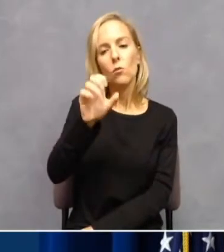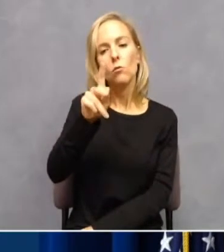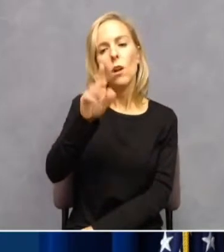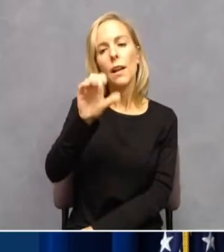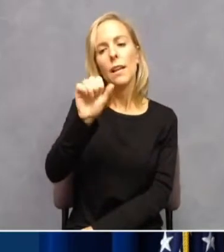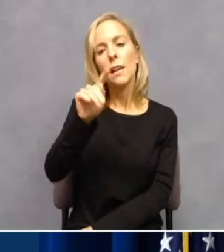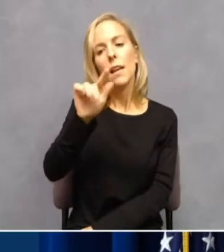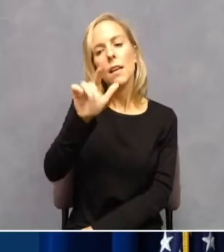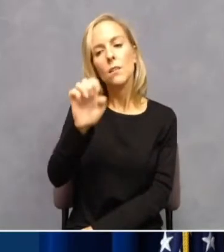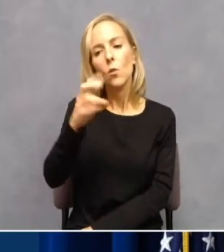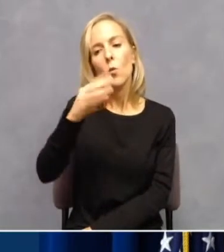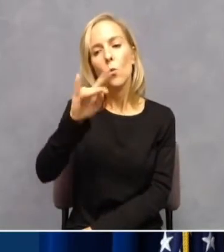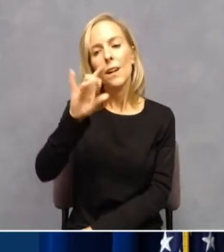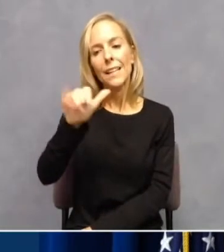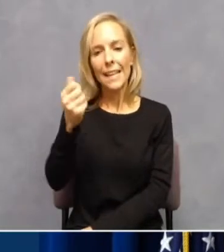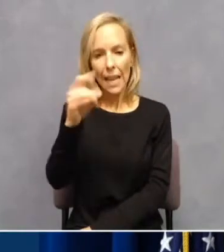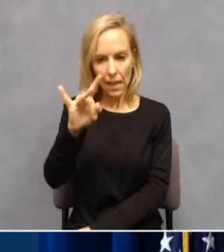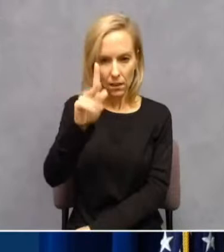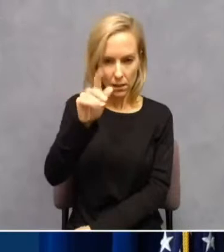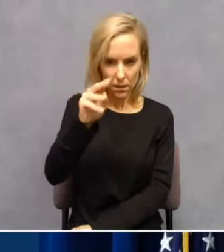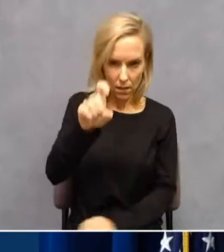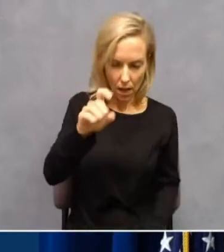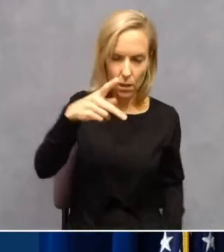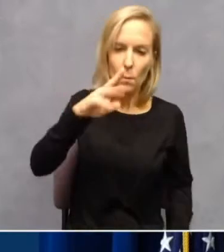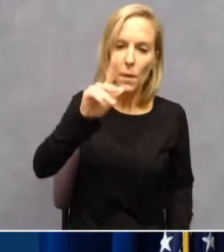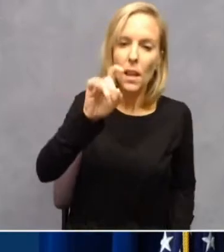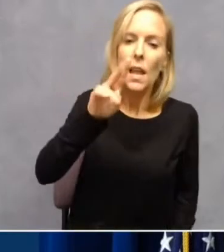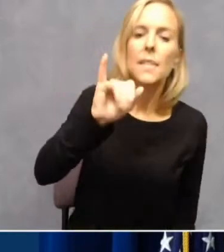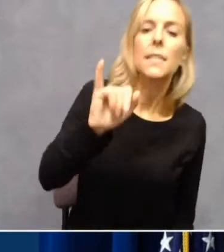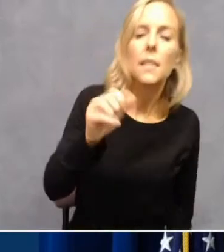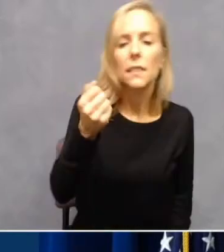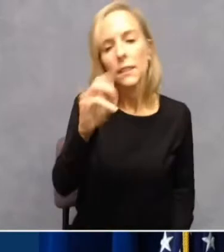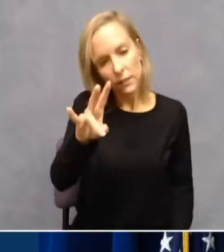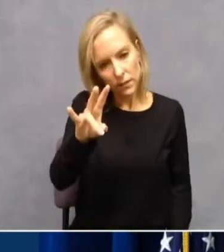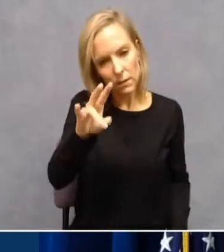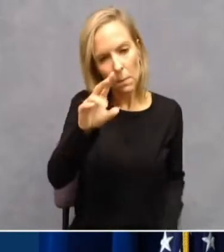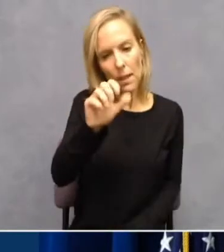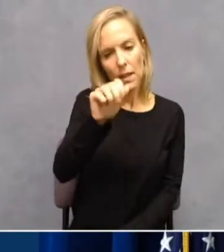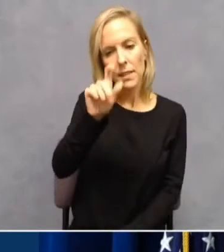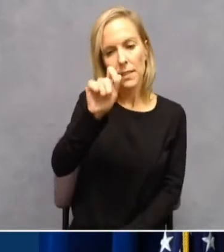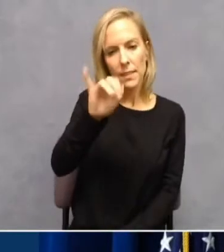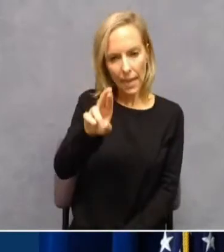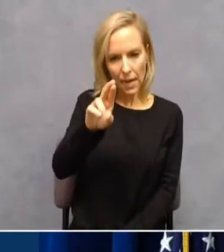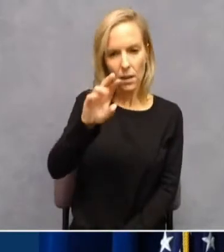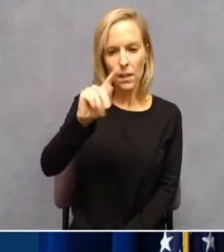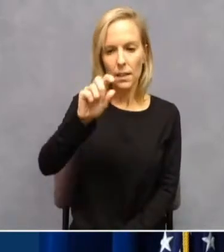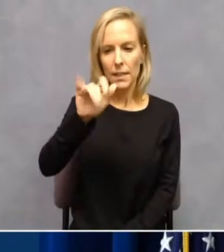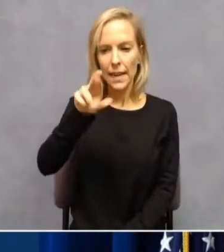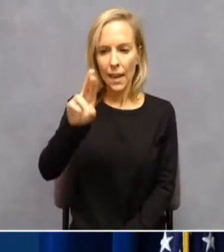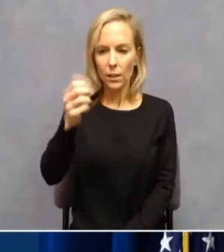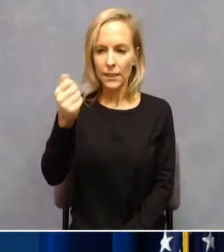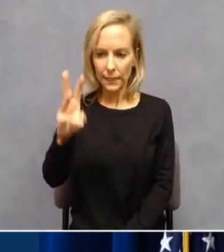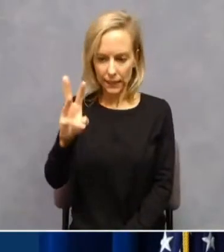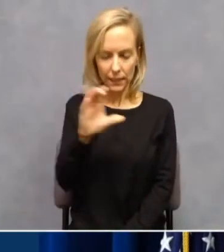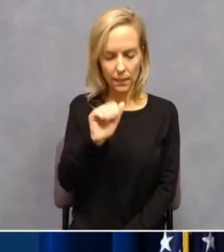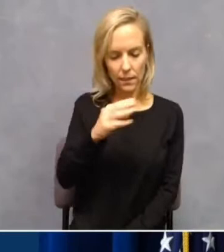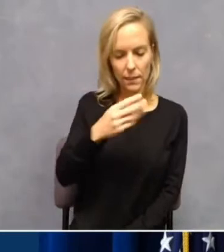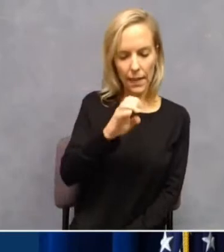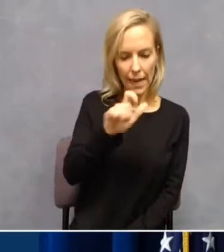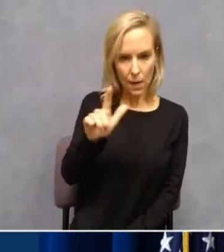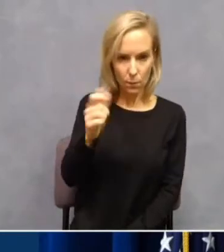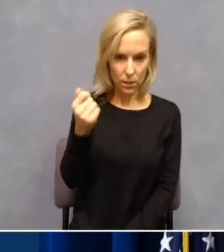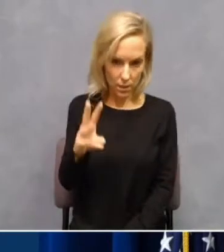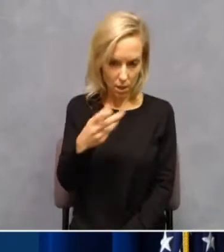18, Knox, Pulaski 17, Adair and Taylor 16, Campbell 15, Hart